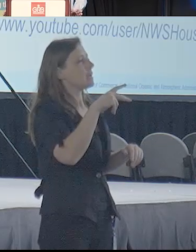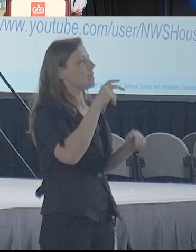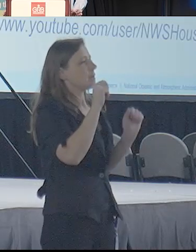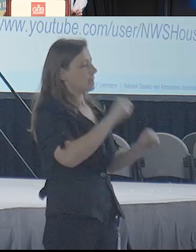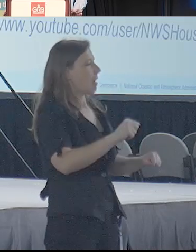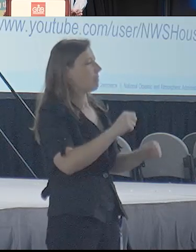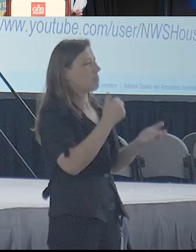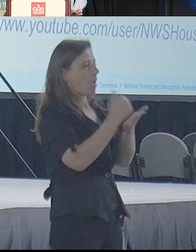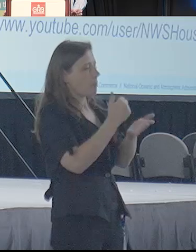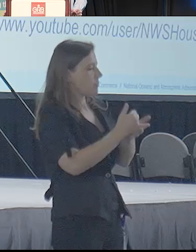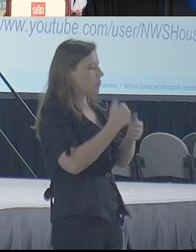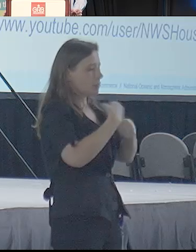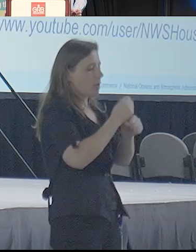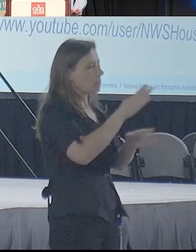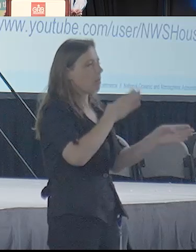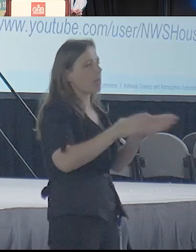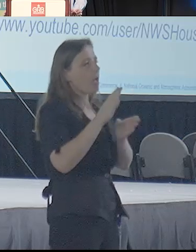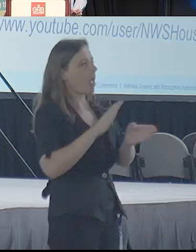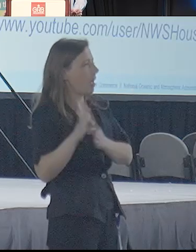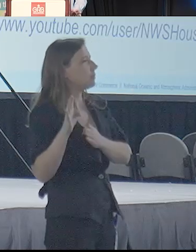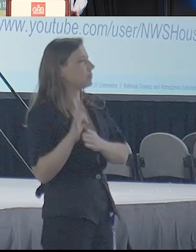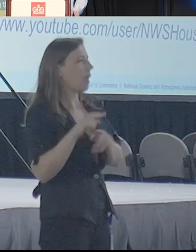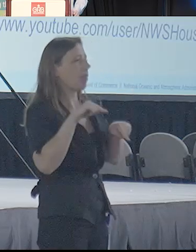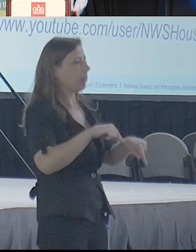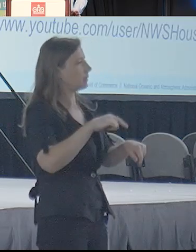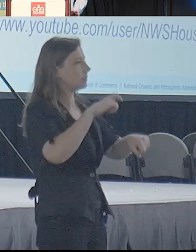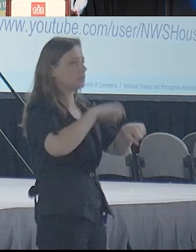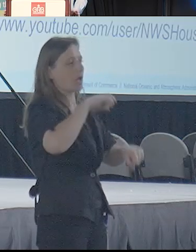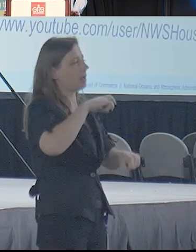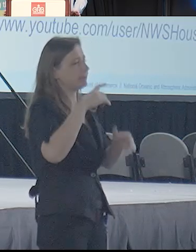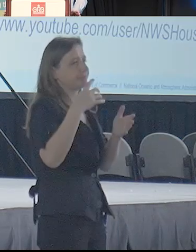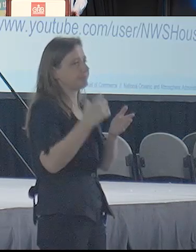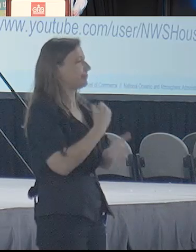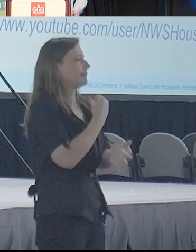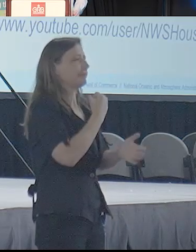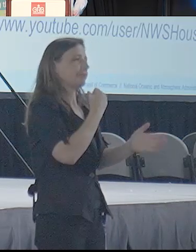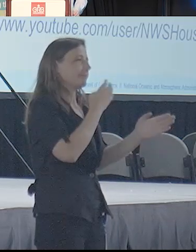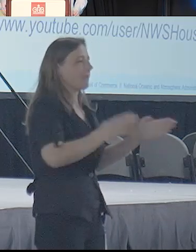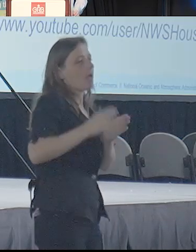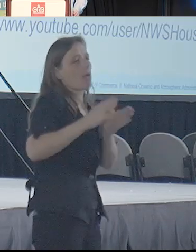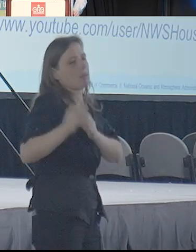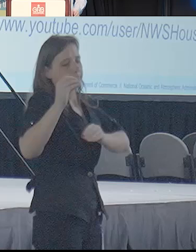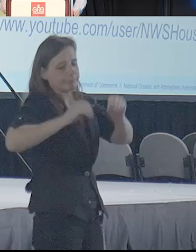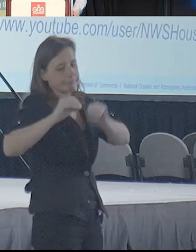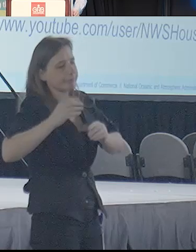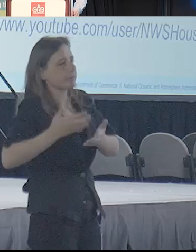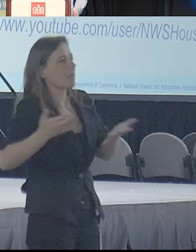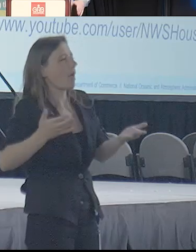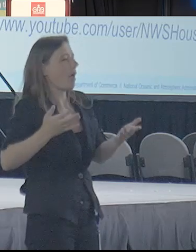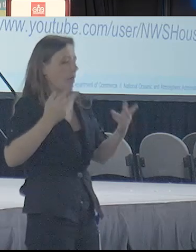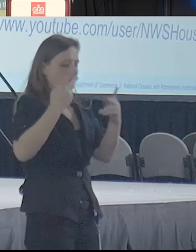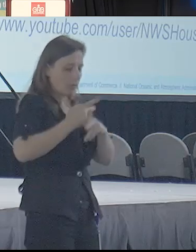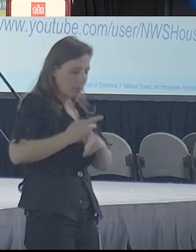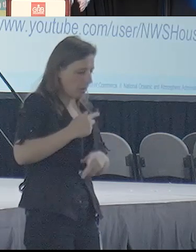hurricane plan that was talked about in the previous session. This is the time of year to have a plan, get your supplies together, figure out if you're in a storm surge risk